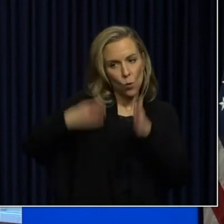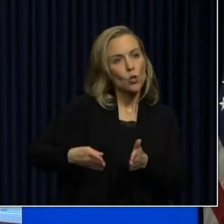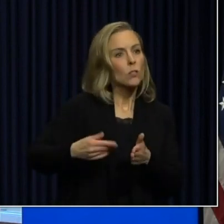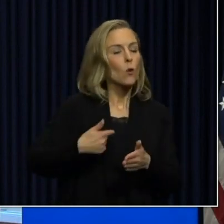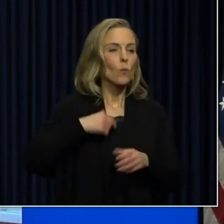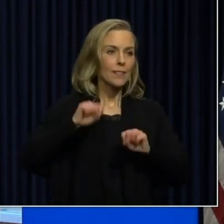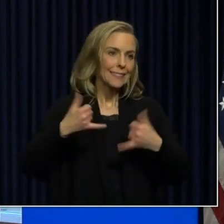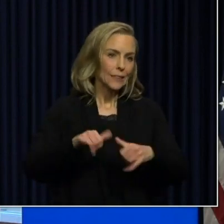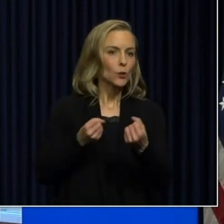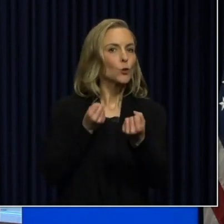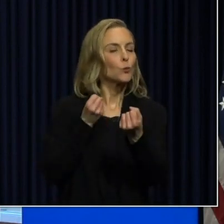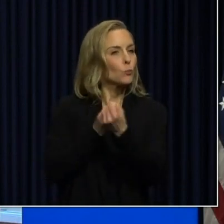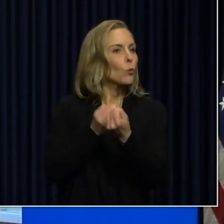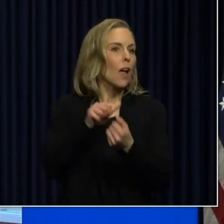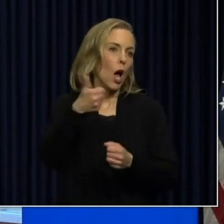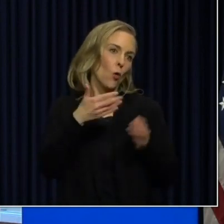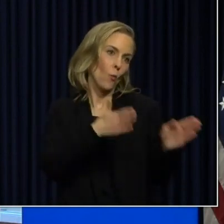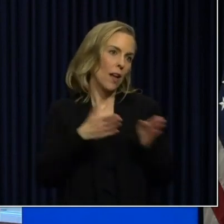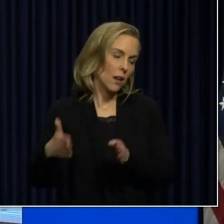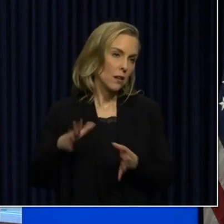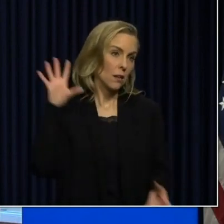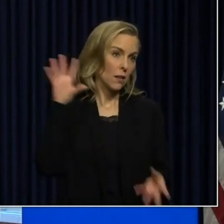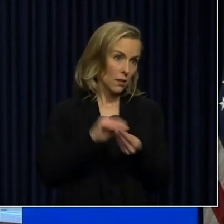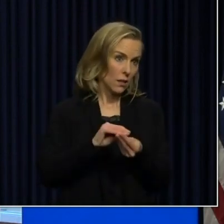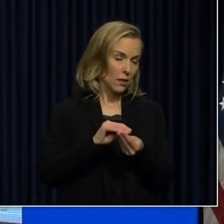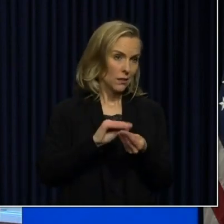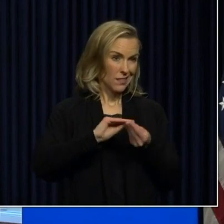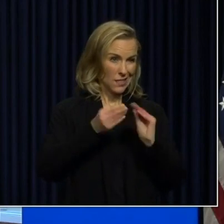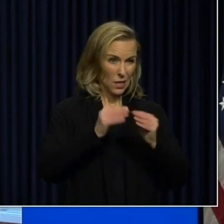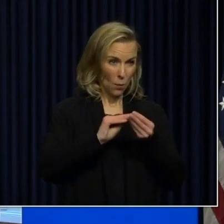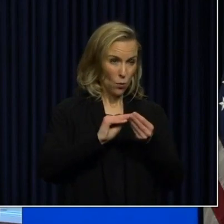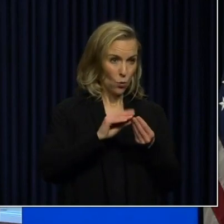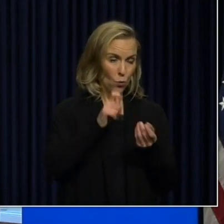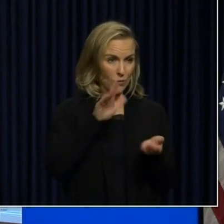other ways. Our total number of deaths is now at